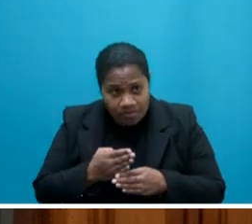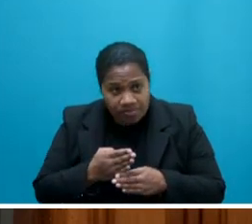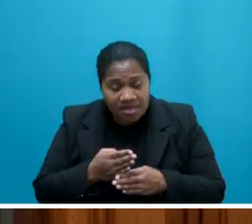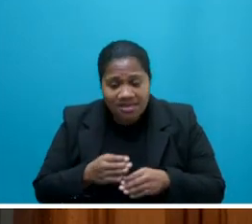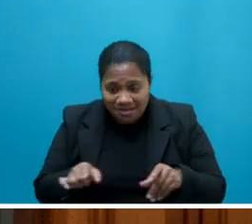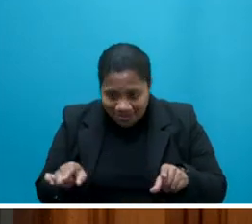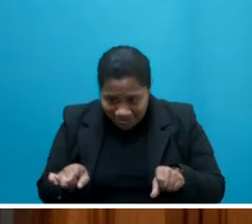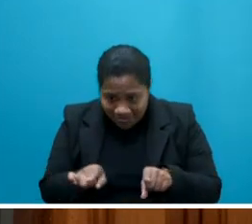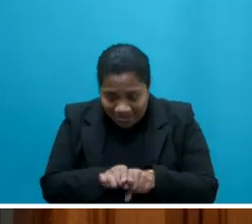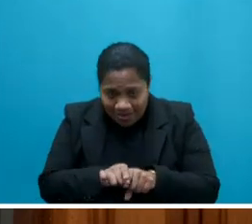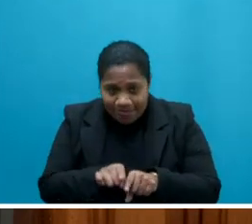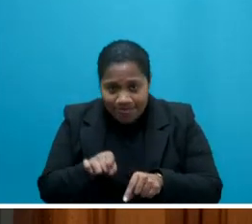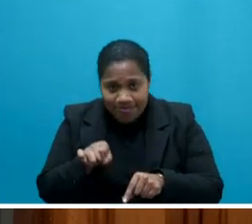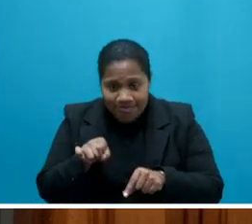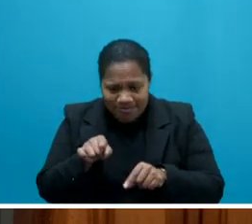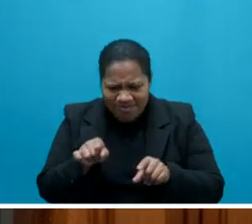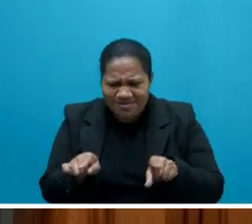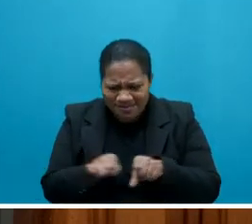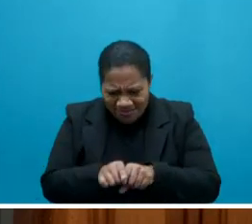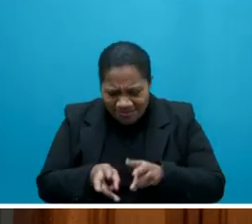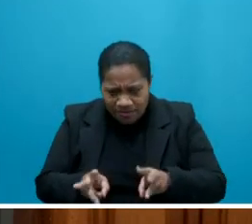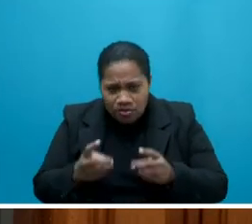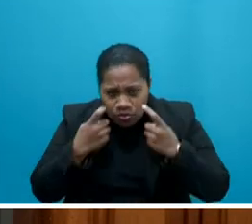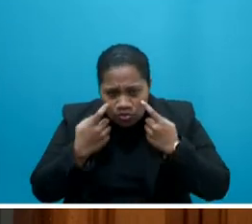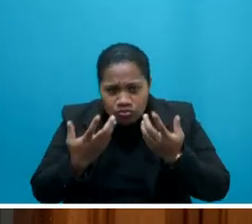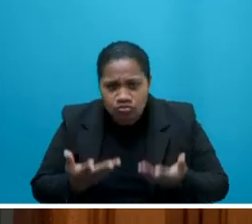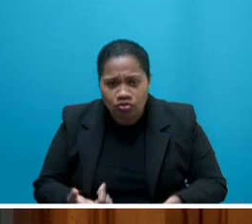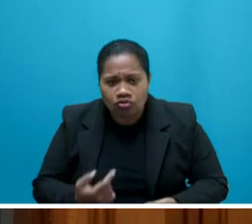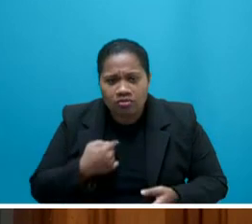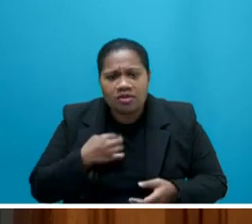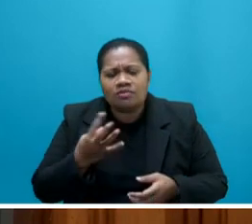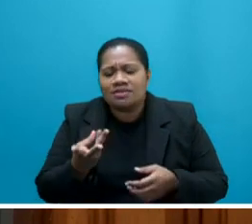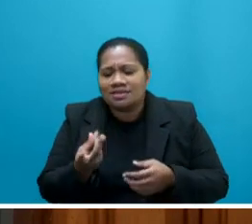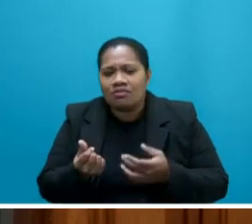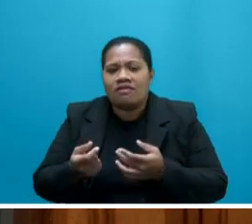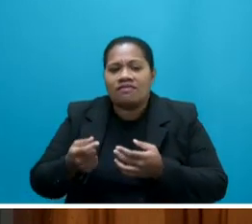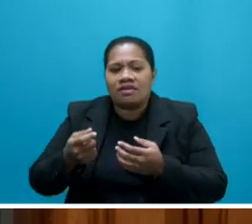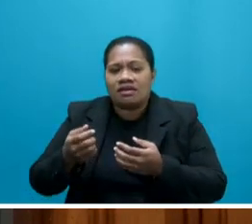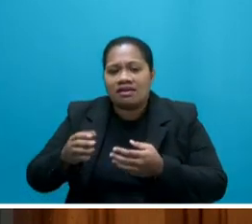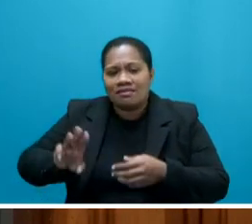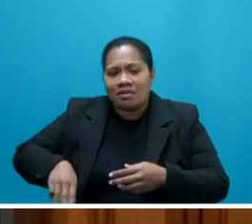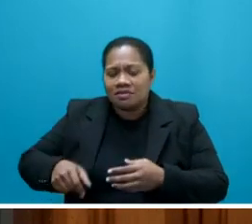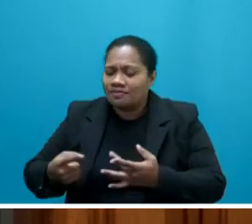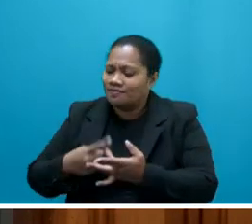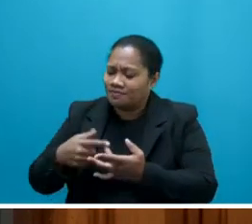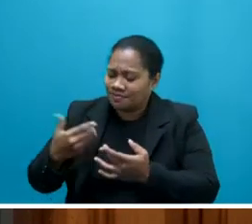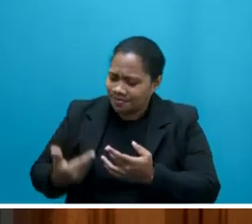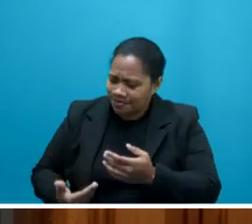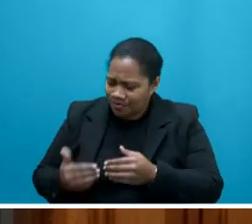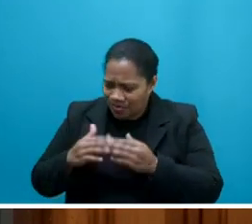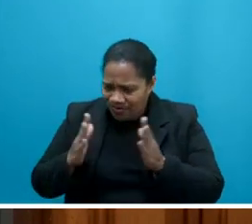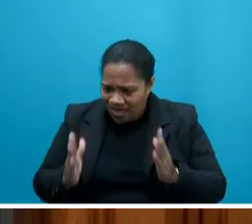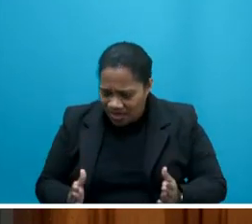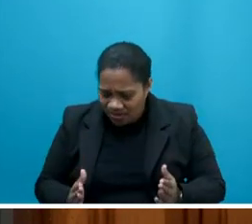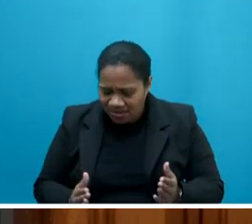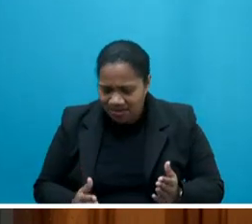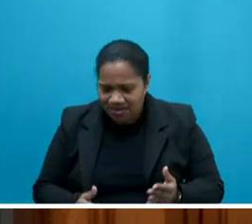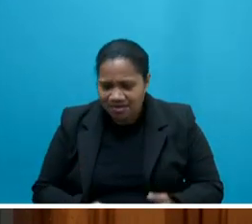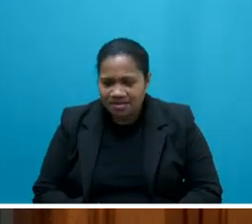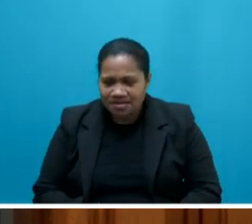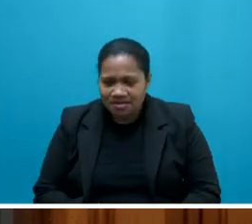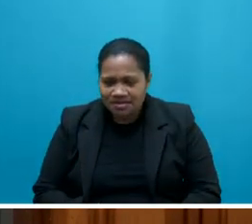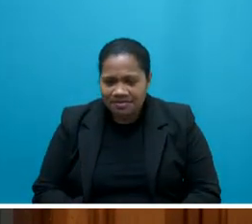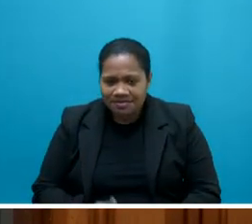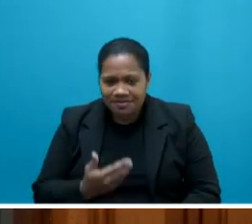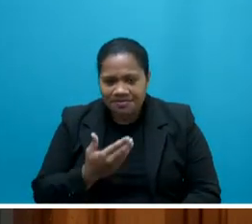courtesy would show to me, though some of the honourable members from the other side of the House may beg to differ. Good.